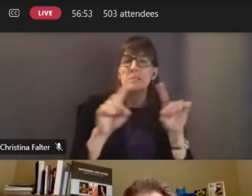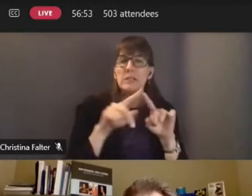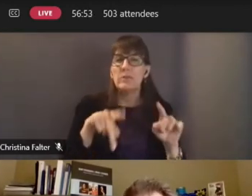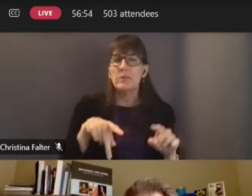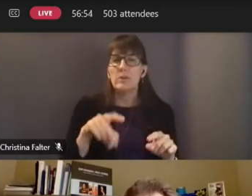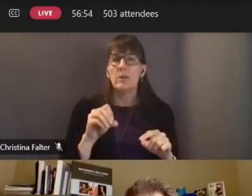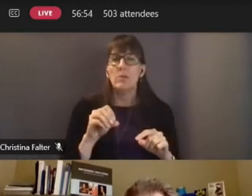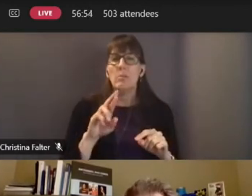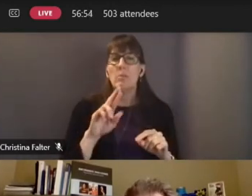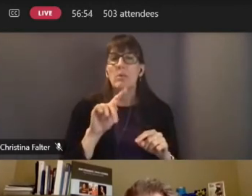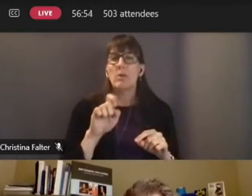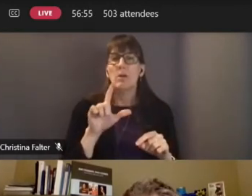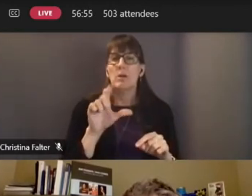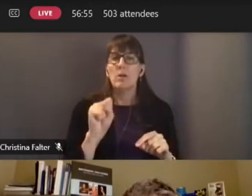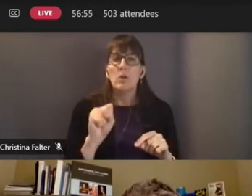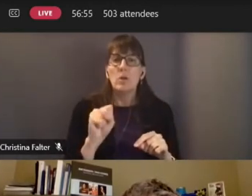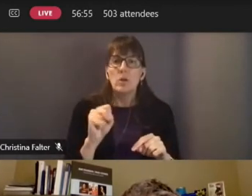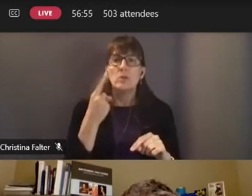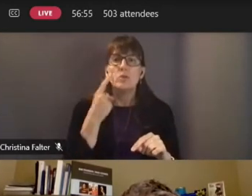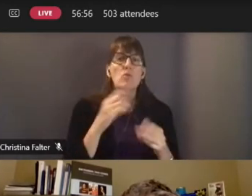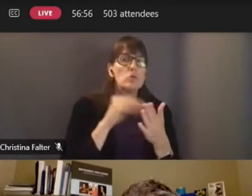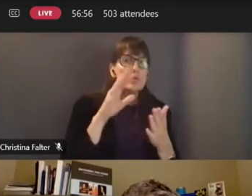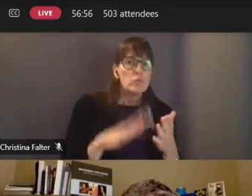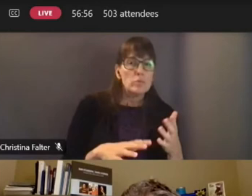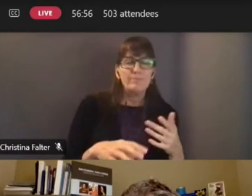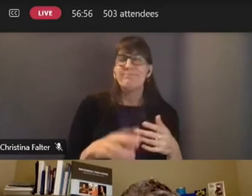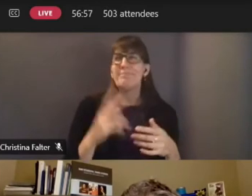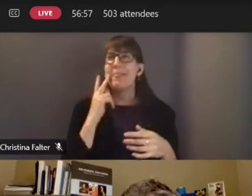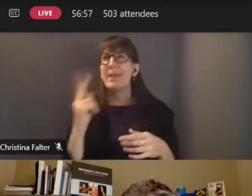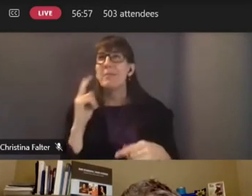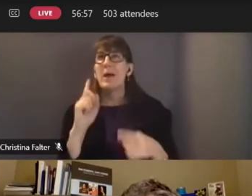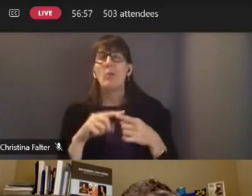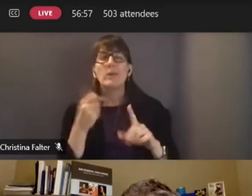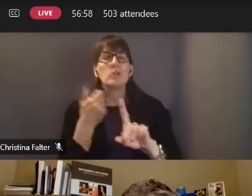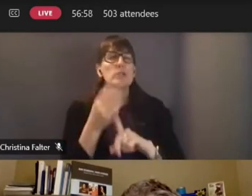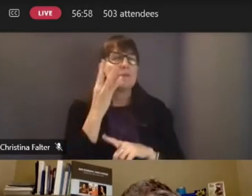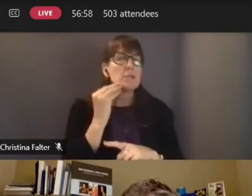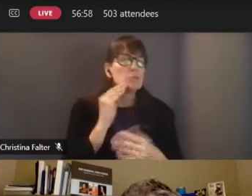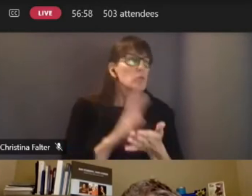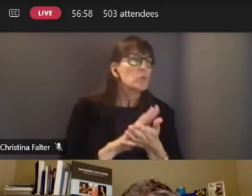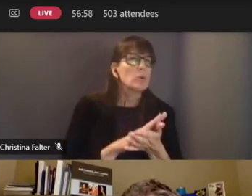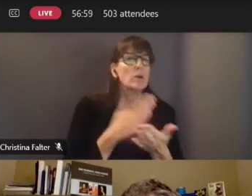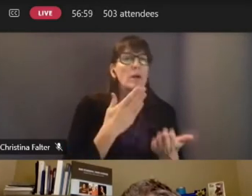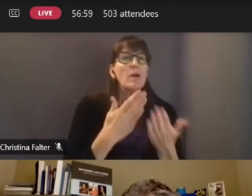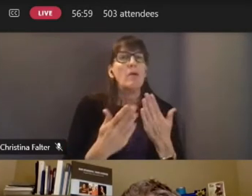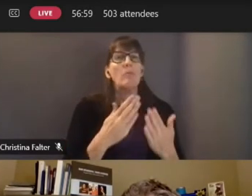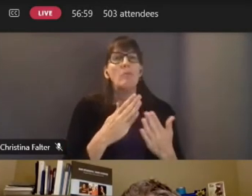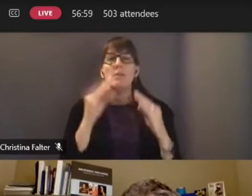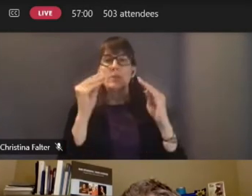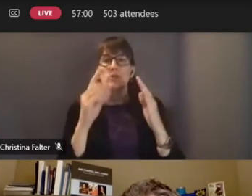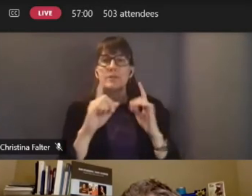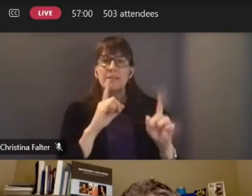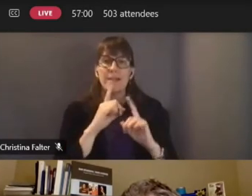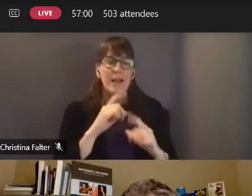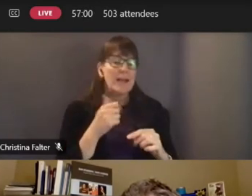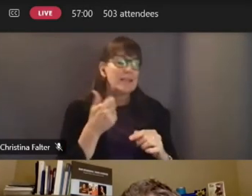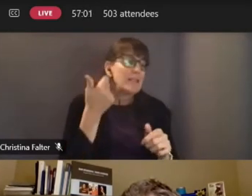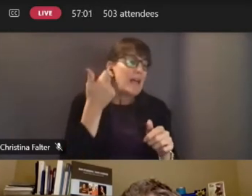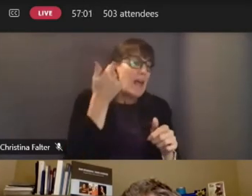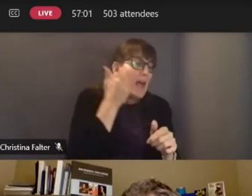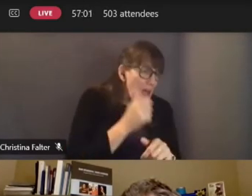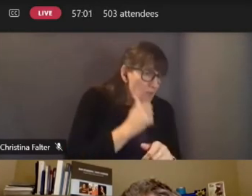year. You could think of that as like when you went to school, maybe your teacher talked to you about, okay, every day, here's the first thing we're gonna do, here's the second thing we're